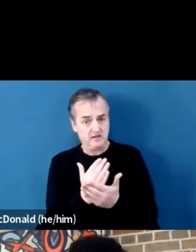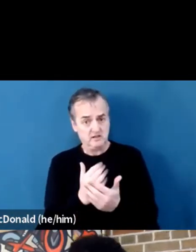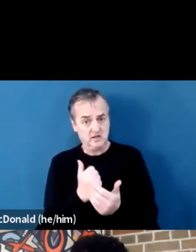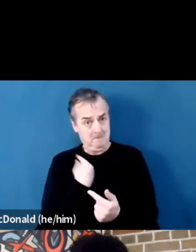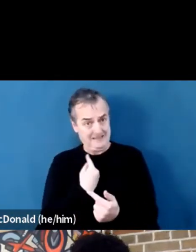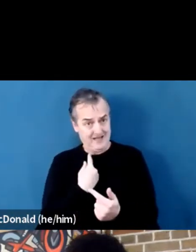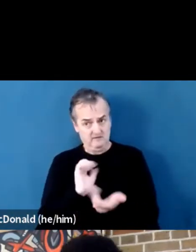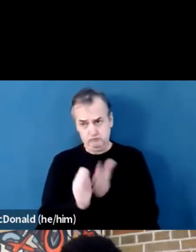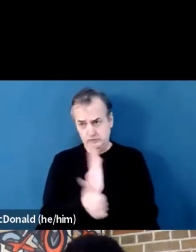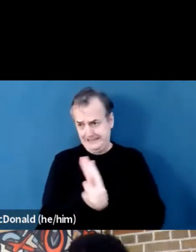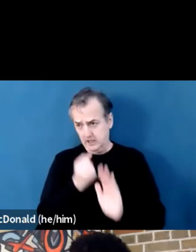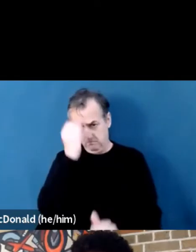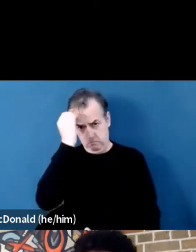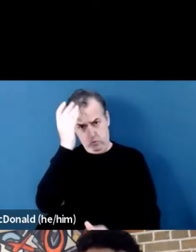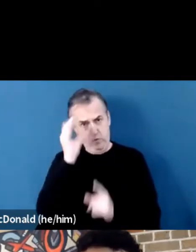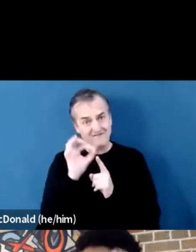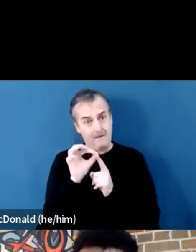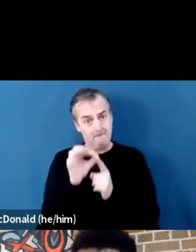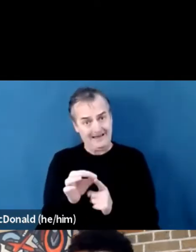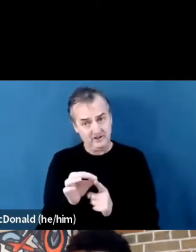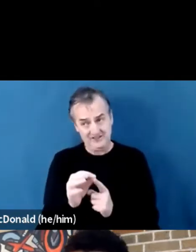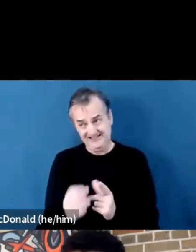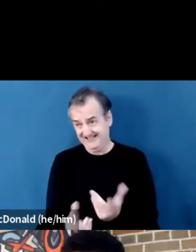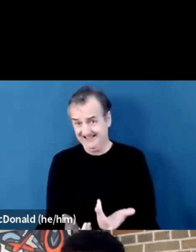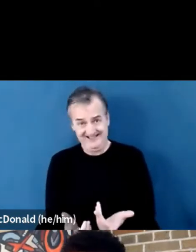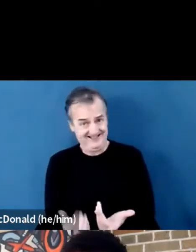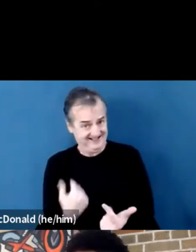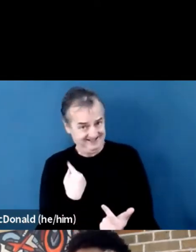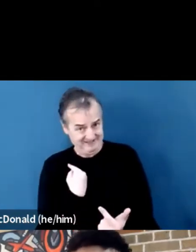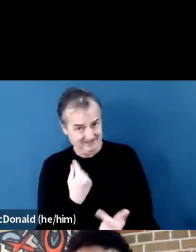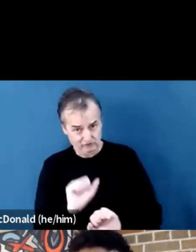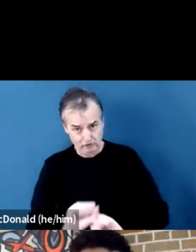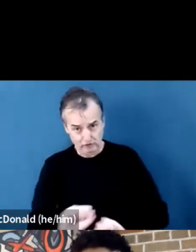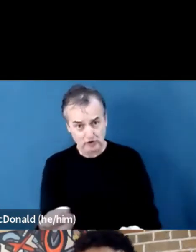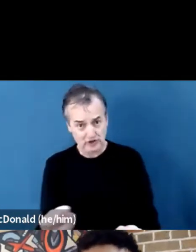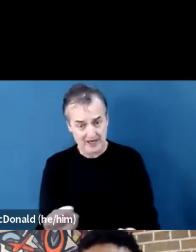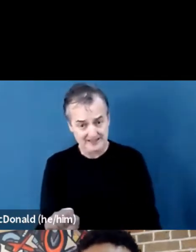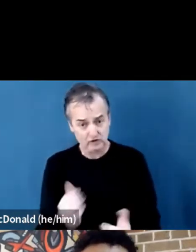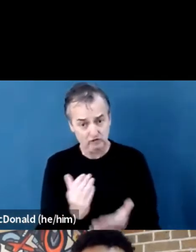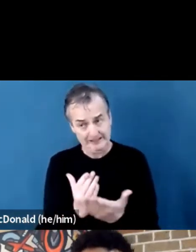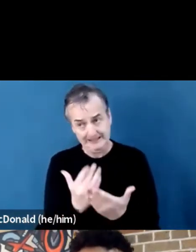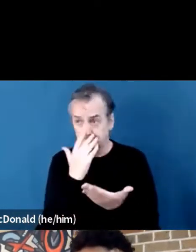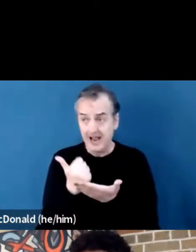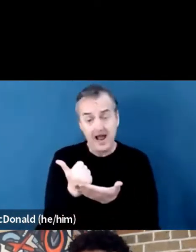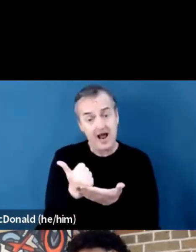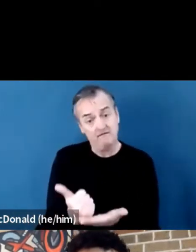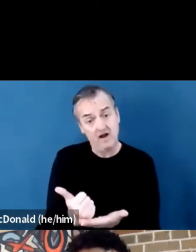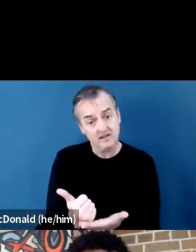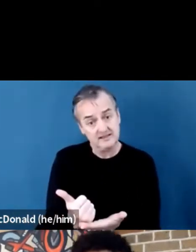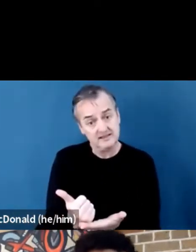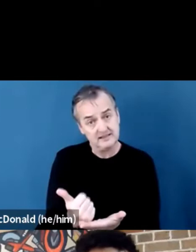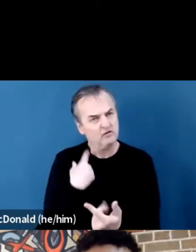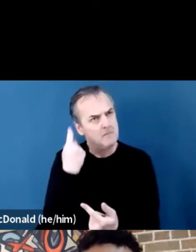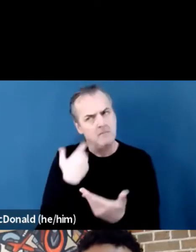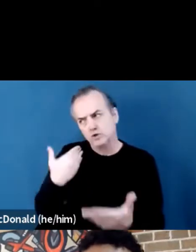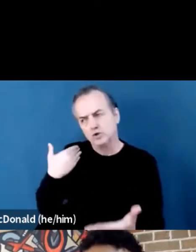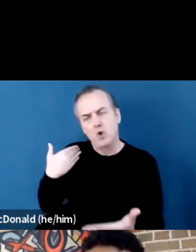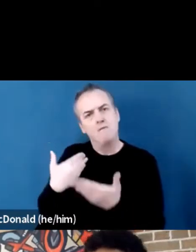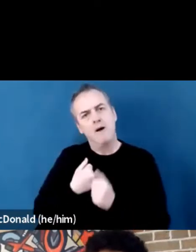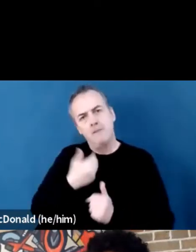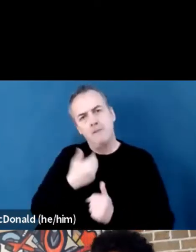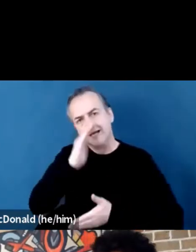mastered a pitch yet. So I suppose all I could give you is like things that have stuck with me so far on my